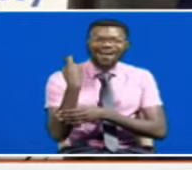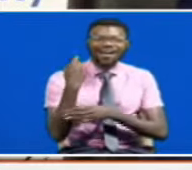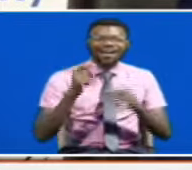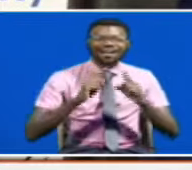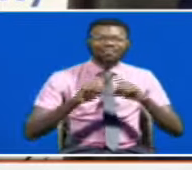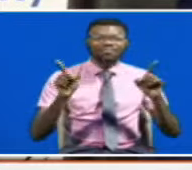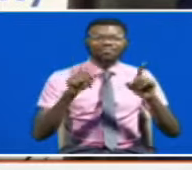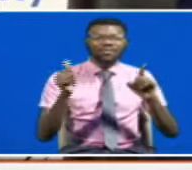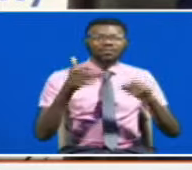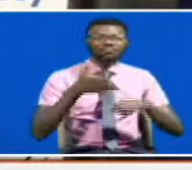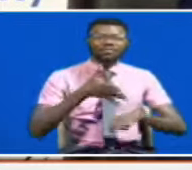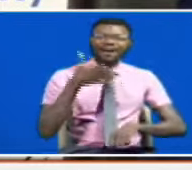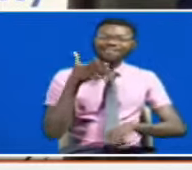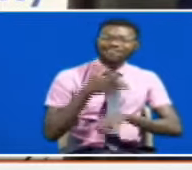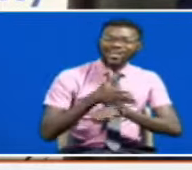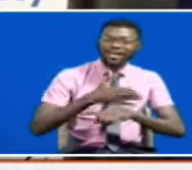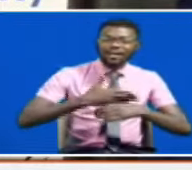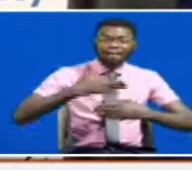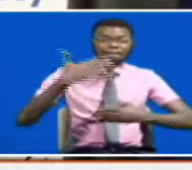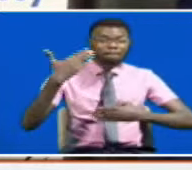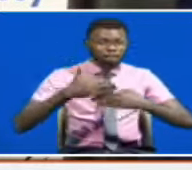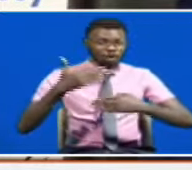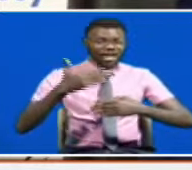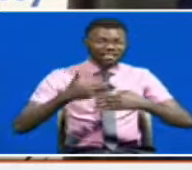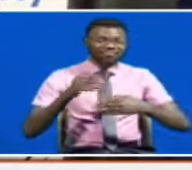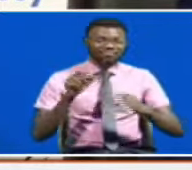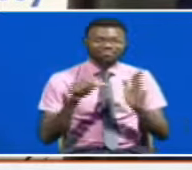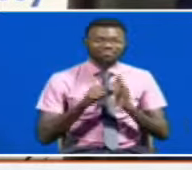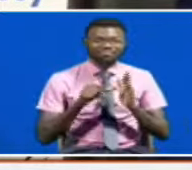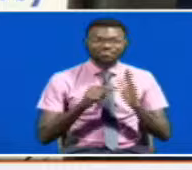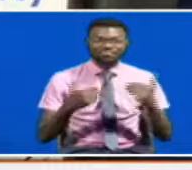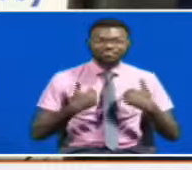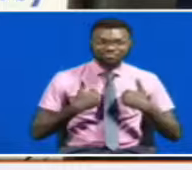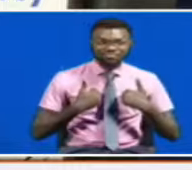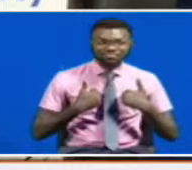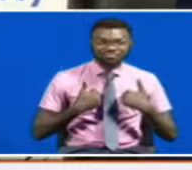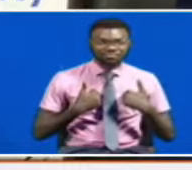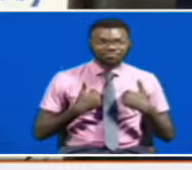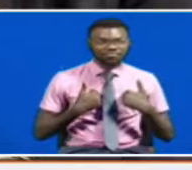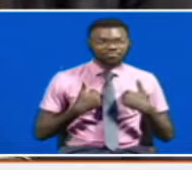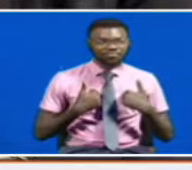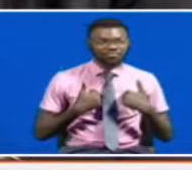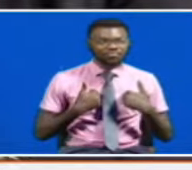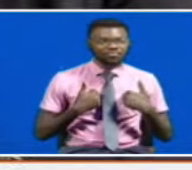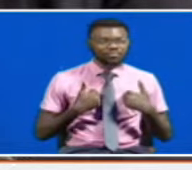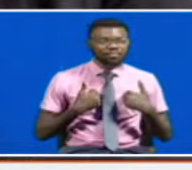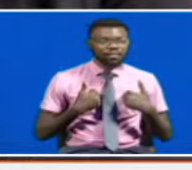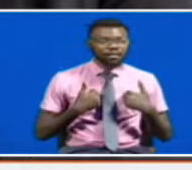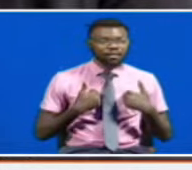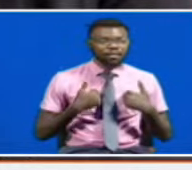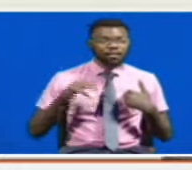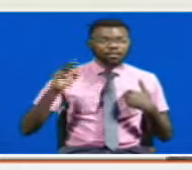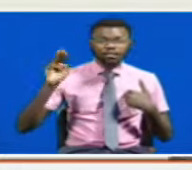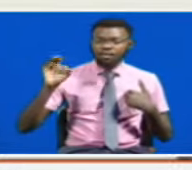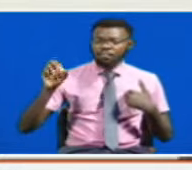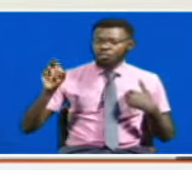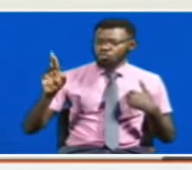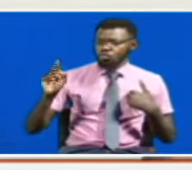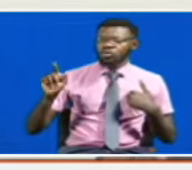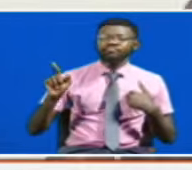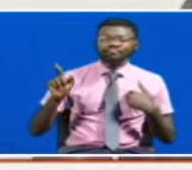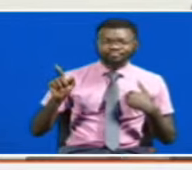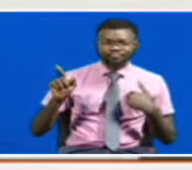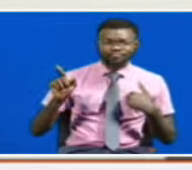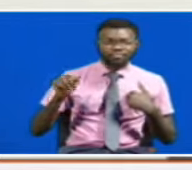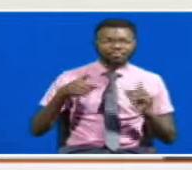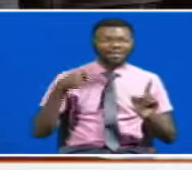in across the border through points that are not authorized. The MOU seeks to foster